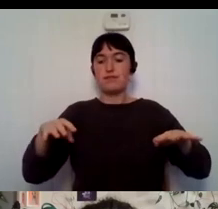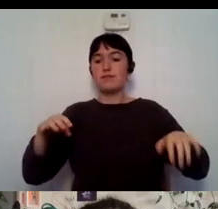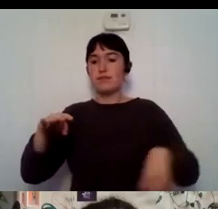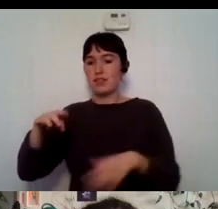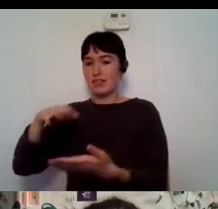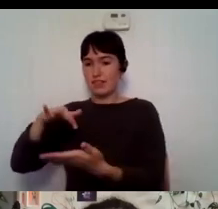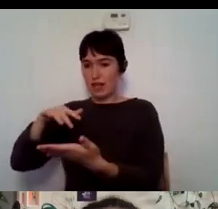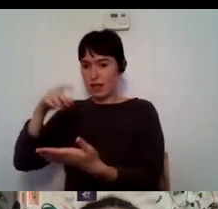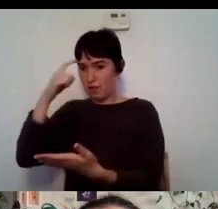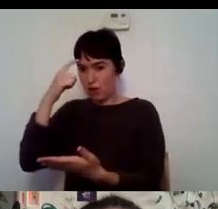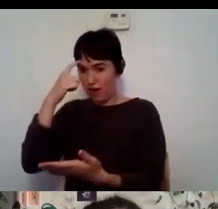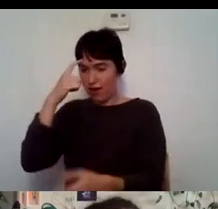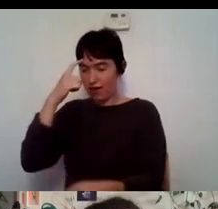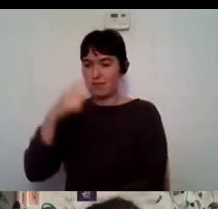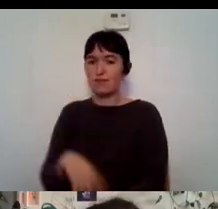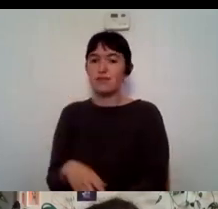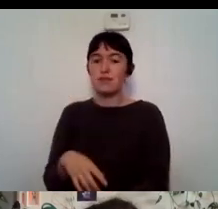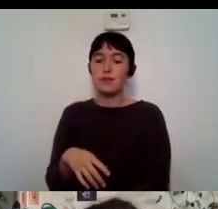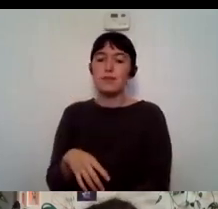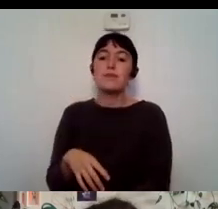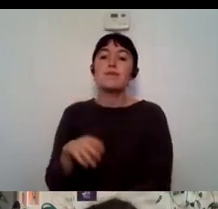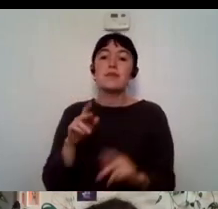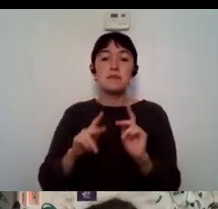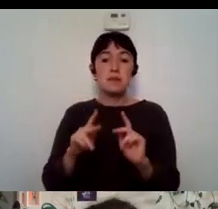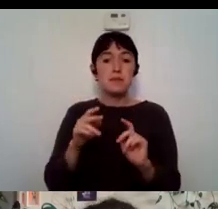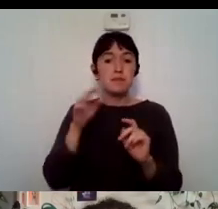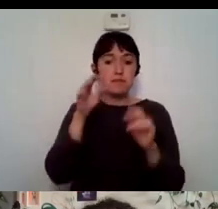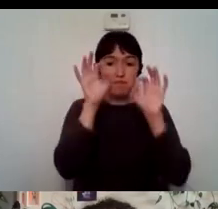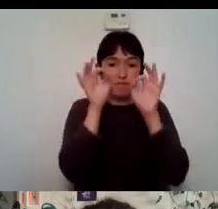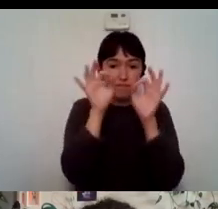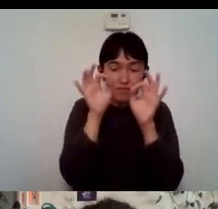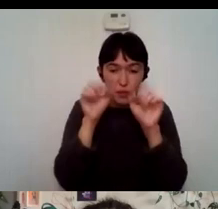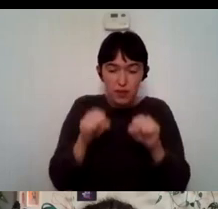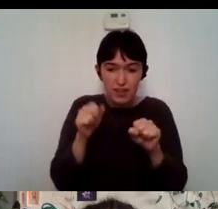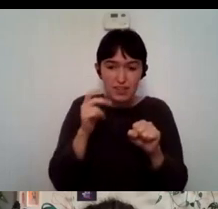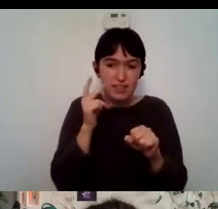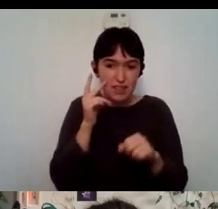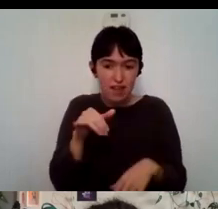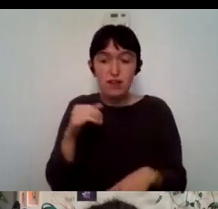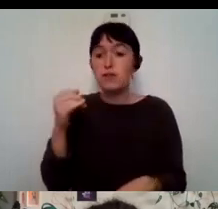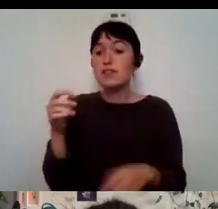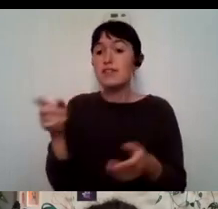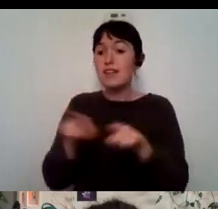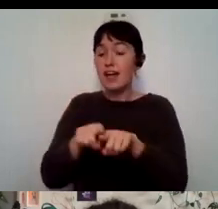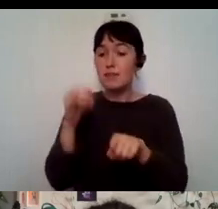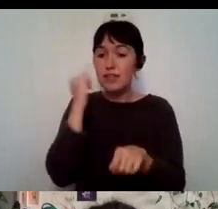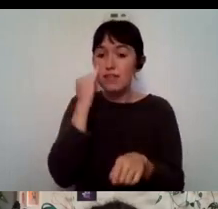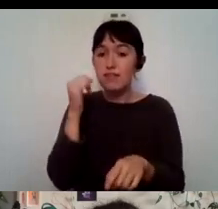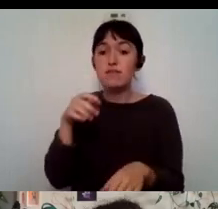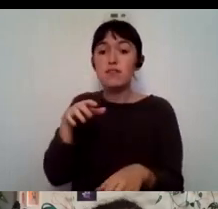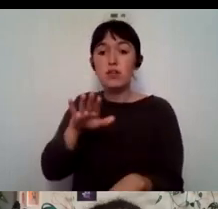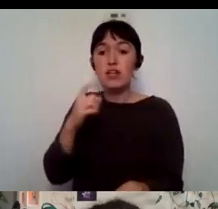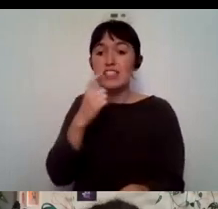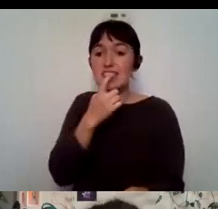see those eye movements on the EEG. Same too if you grit your teeth. If we know that a participant is getting annoyed or